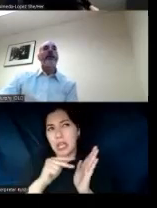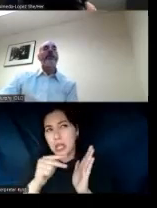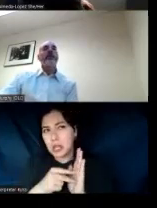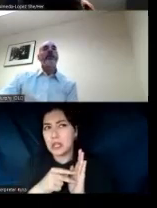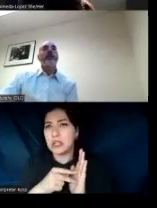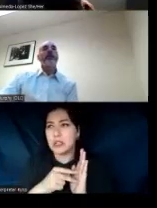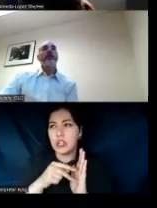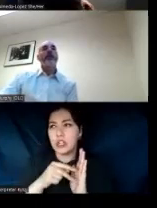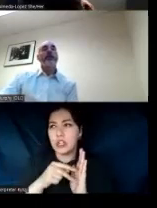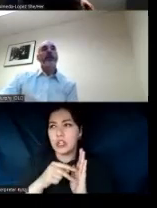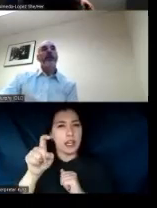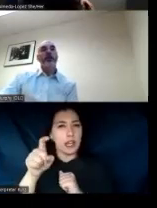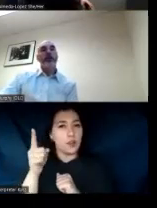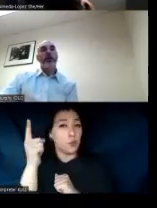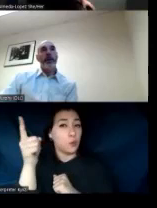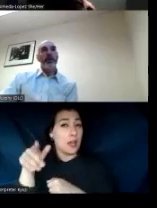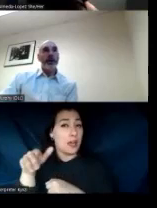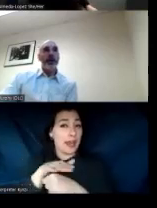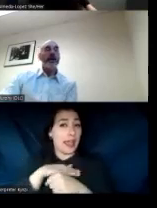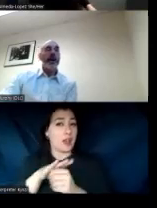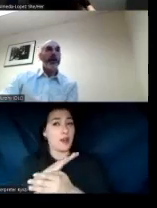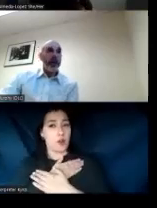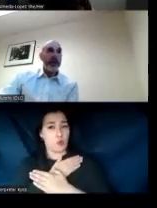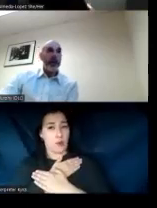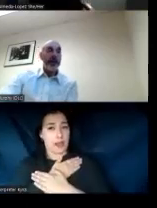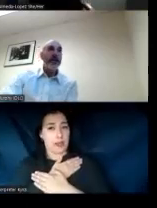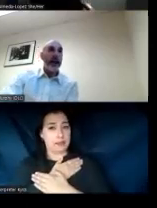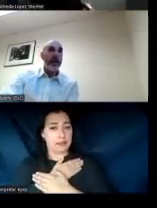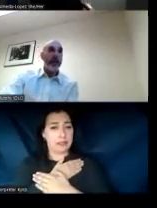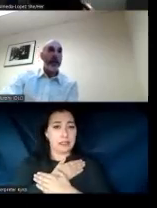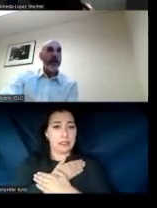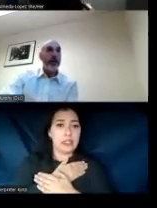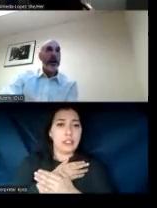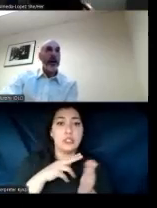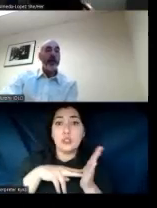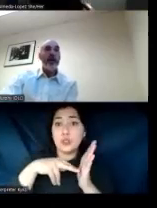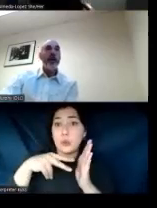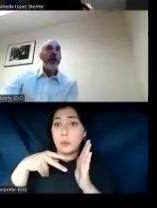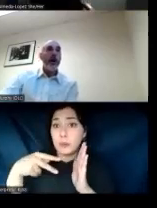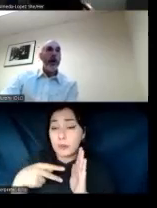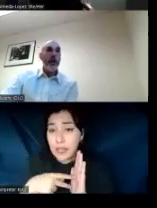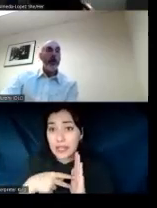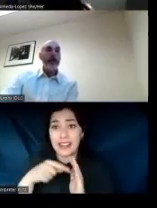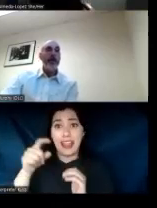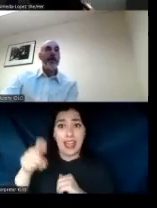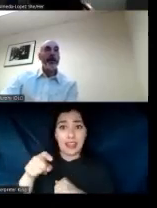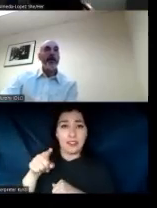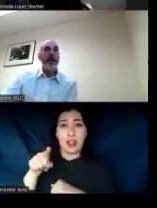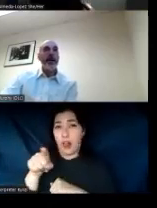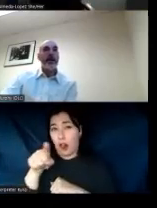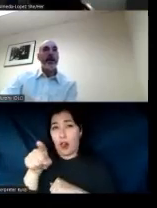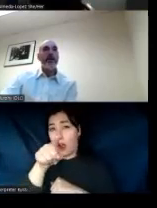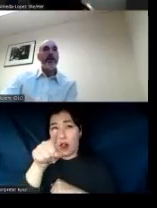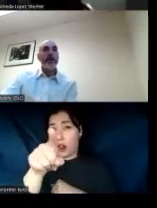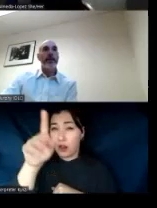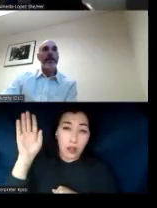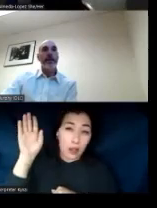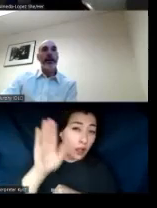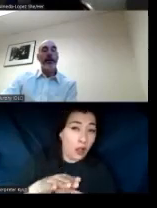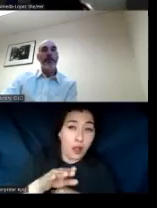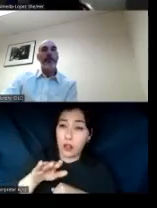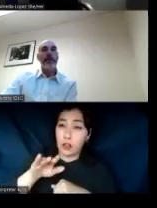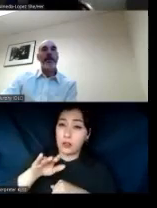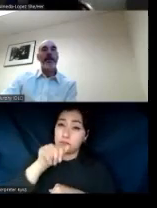that person who's using a wheelchair doesn't have to cover the entire length of the ramp all at once. That there